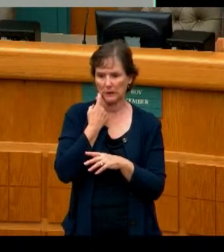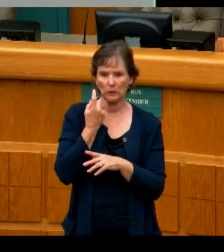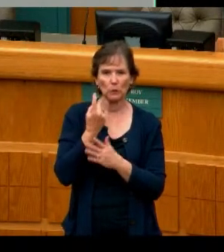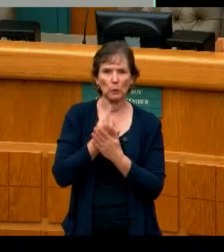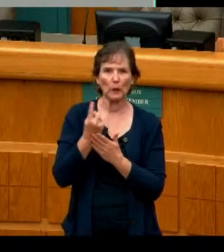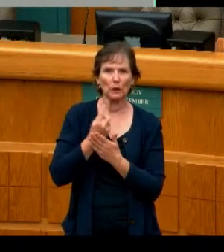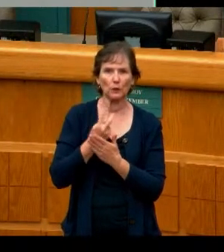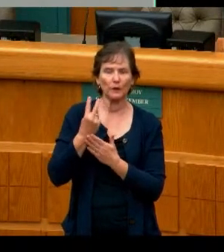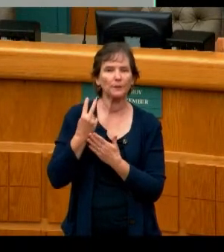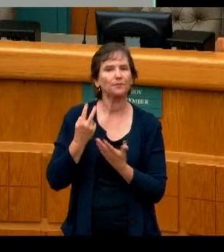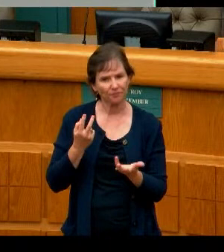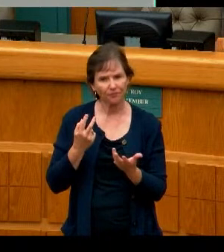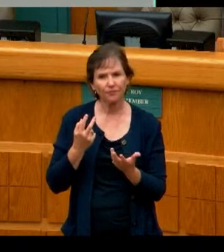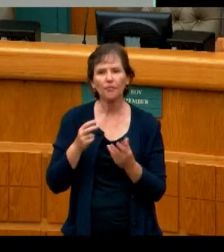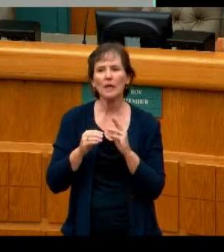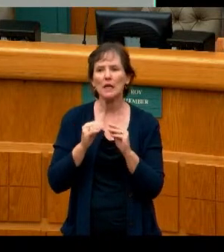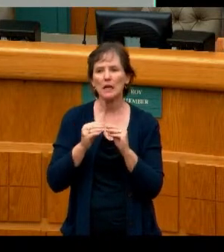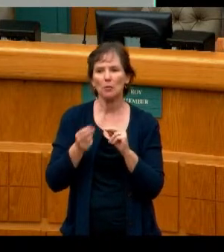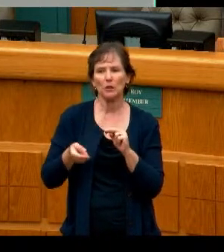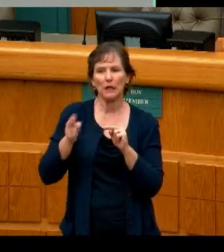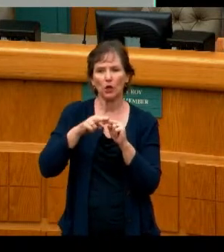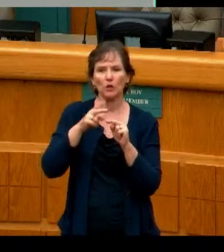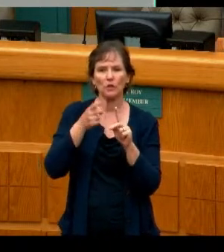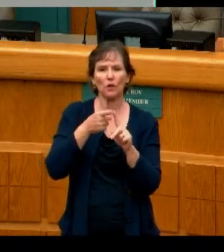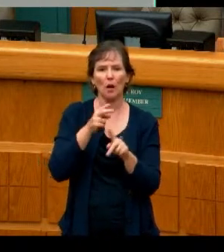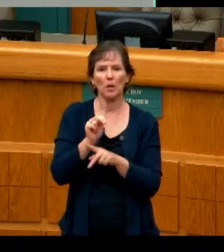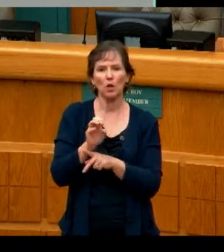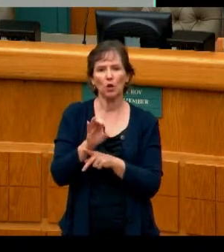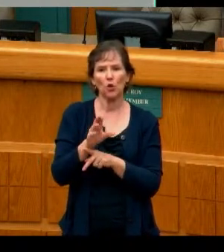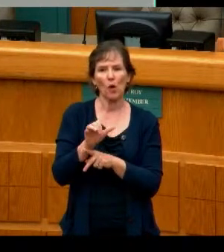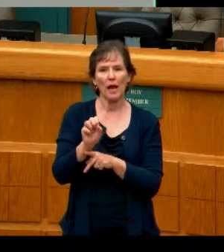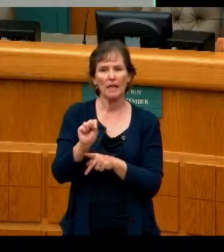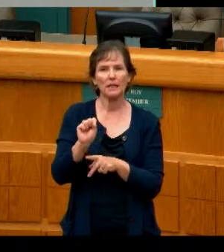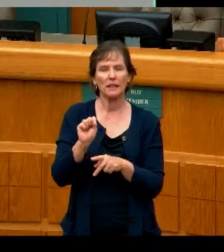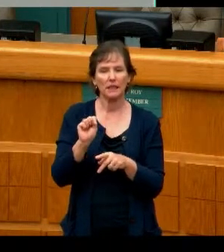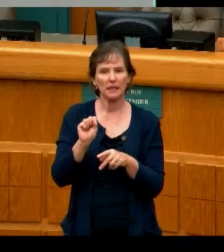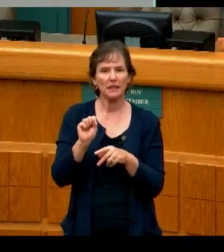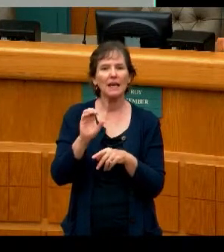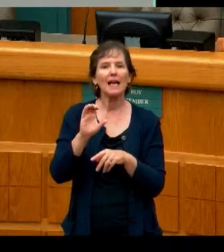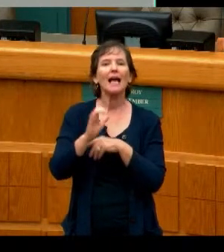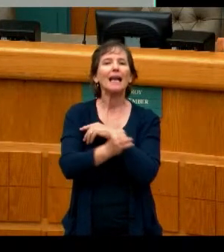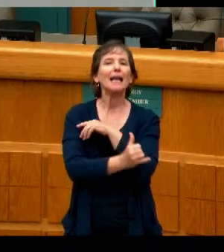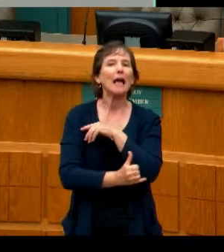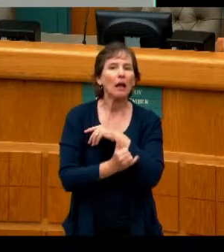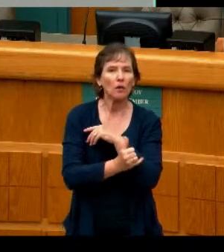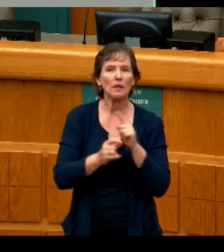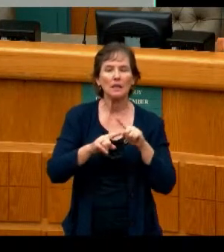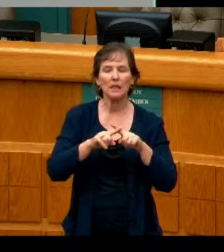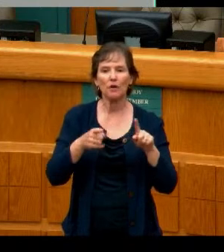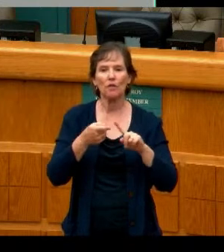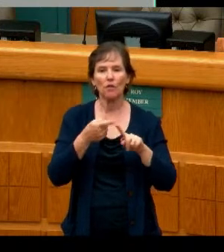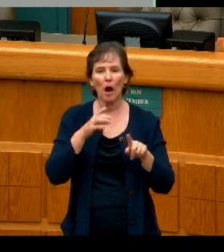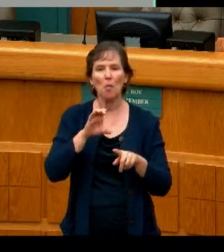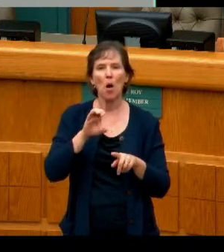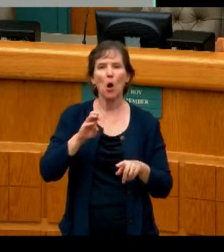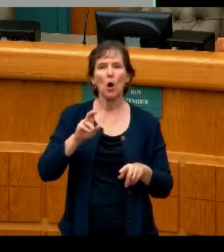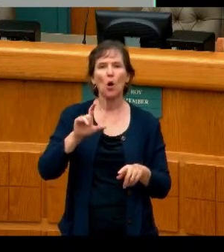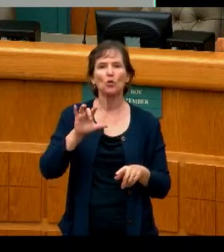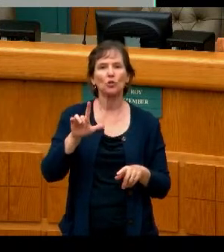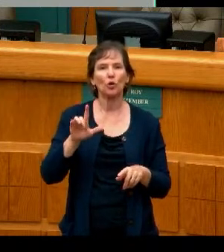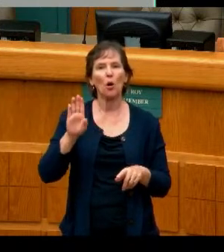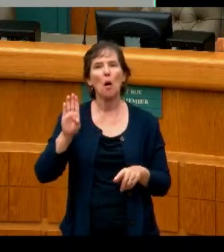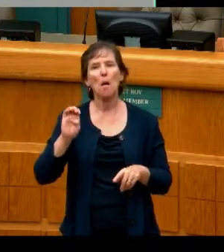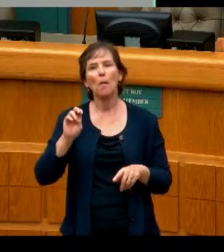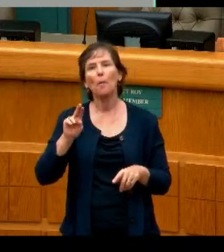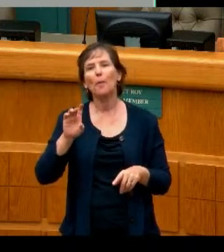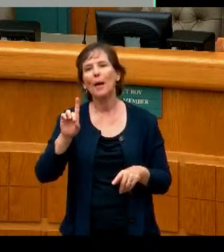since last week. At 1,807. And again, to point out that the numbers that you hear for Nueces County